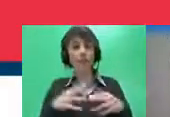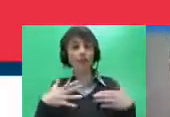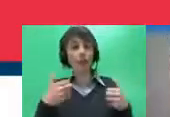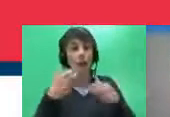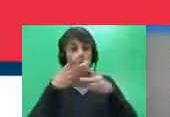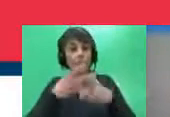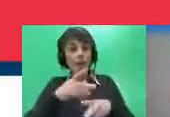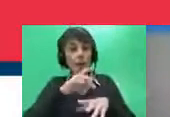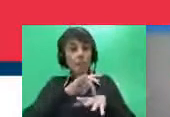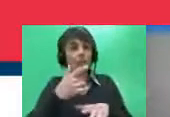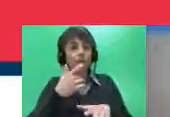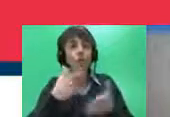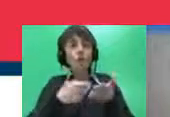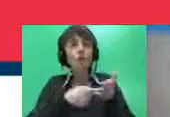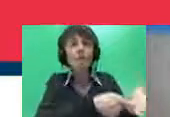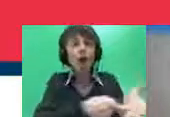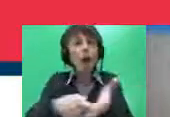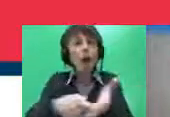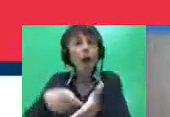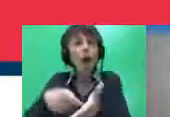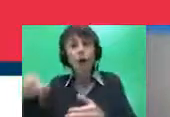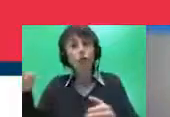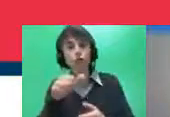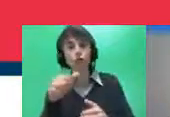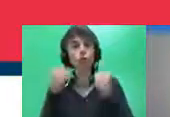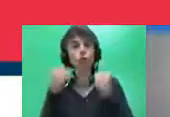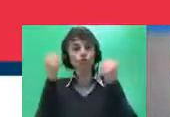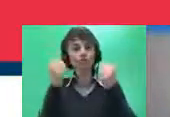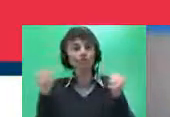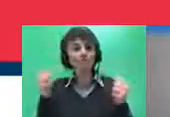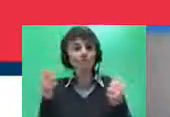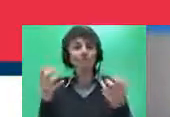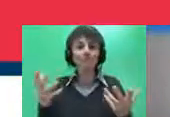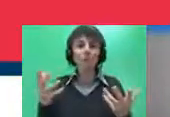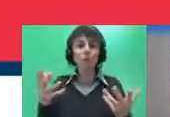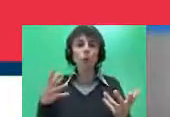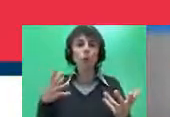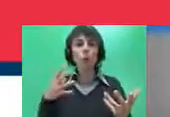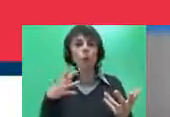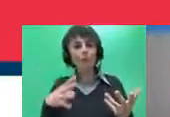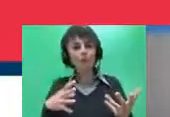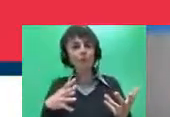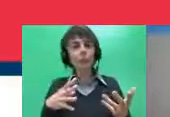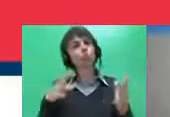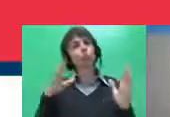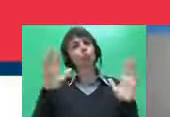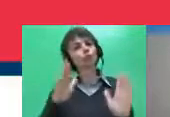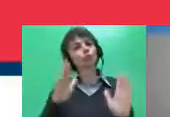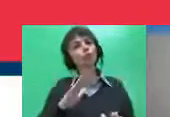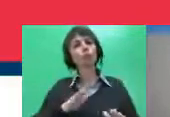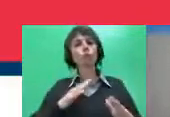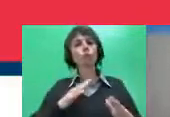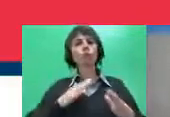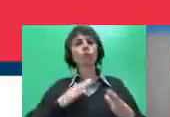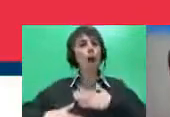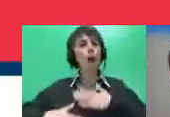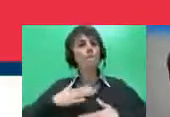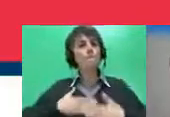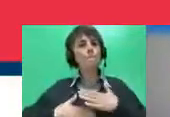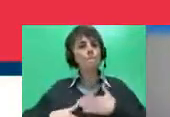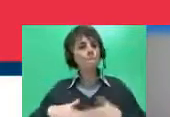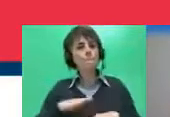that's delivering the activity. And we need to stop treating everyone with a health condition as very high risk, as we've sort of gone through already. So this